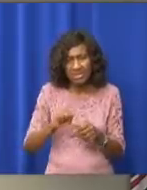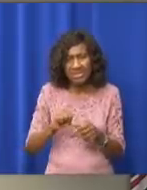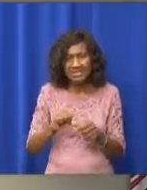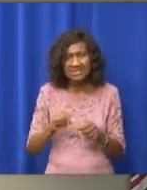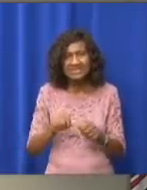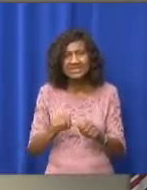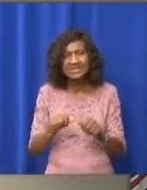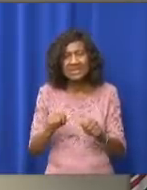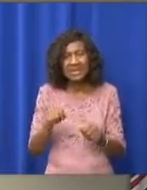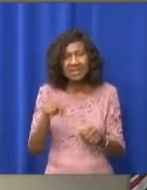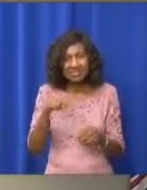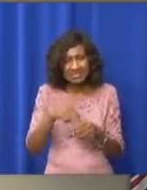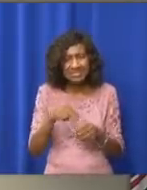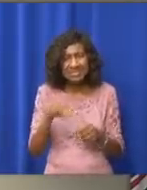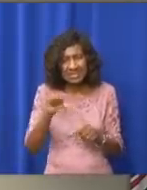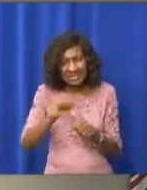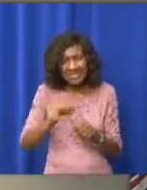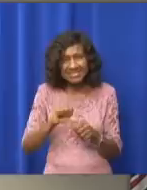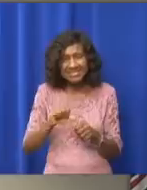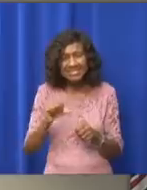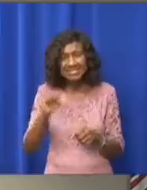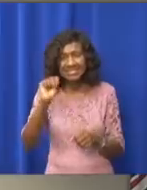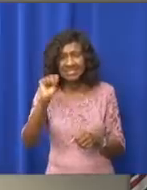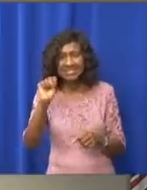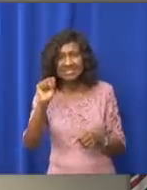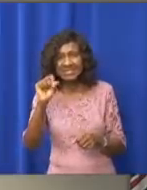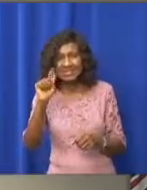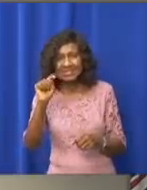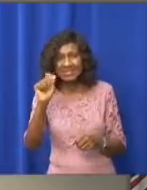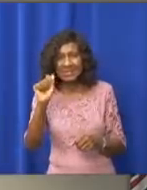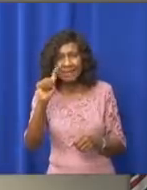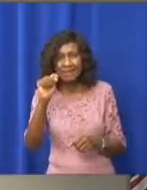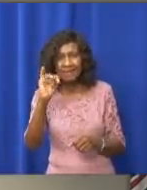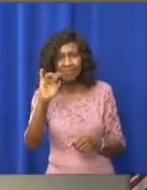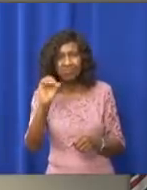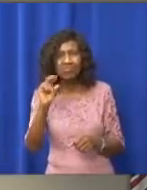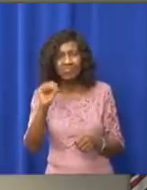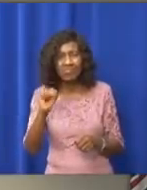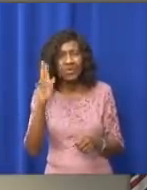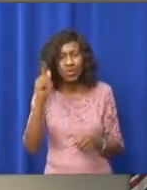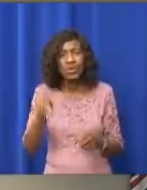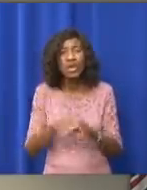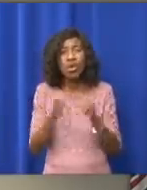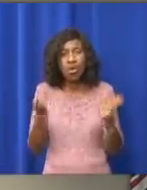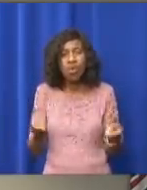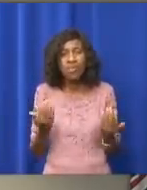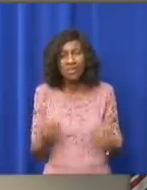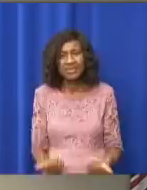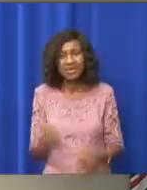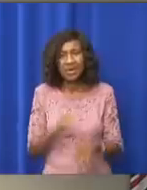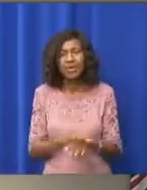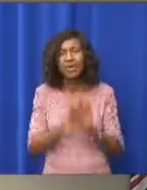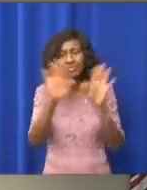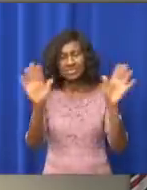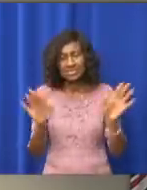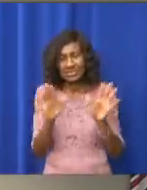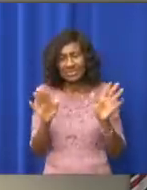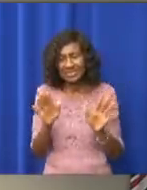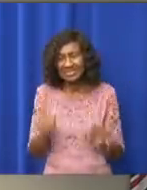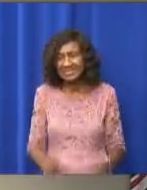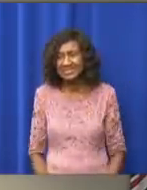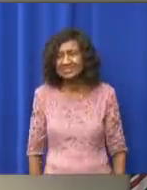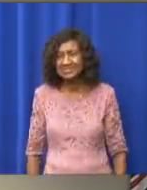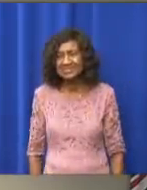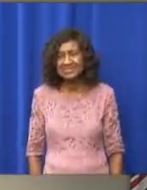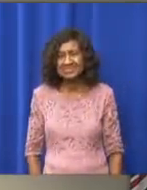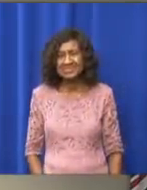Okay. All righty, I think that's it for me for questions. That's good. I know there are lots of other